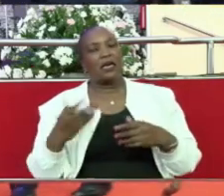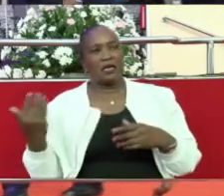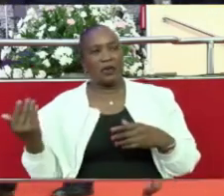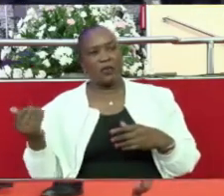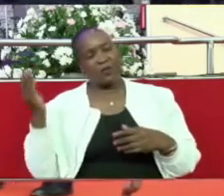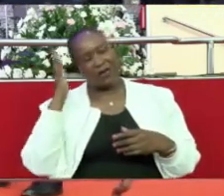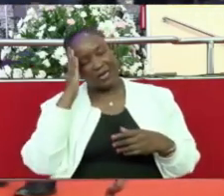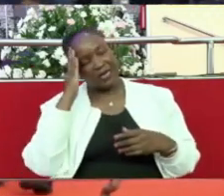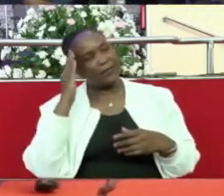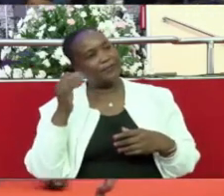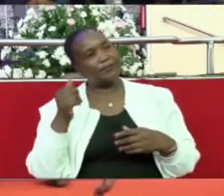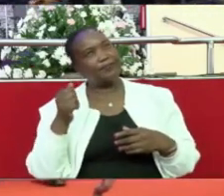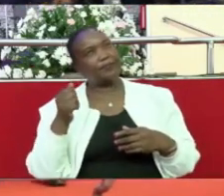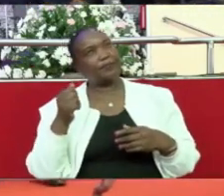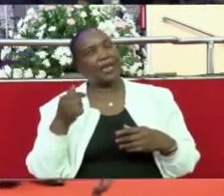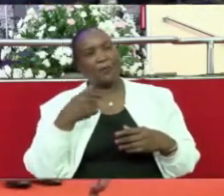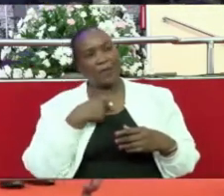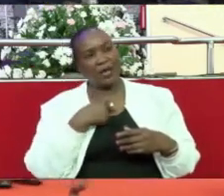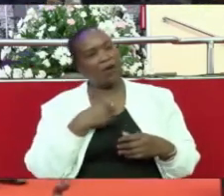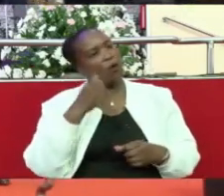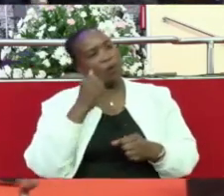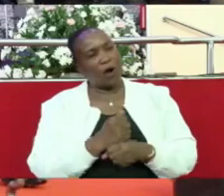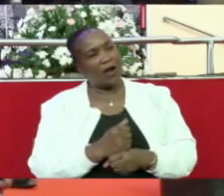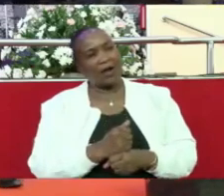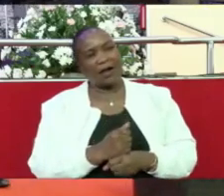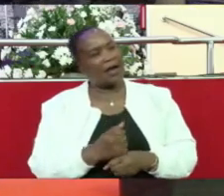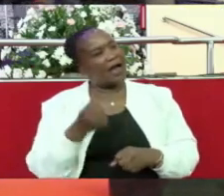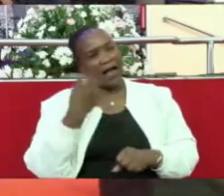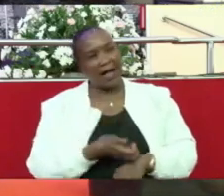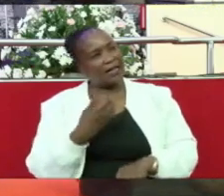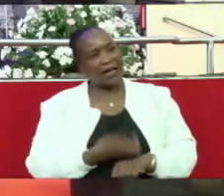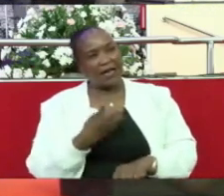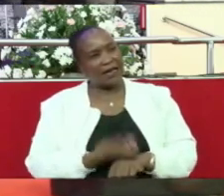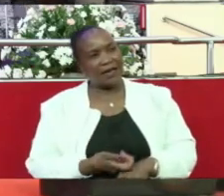Just the previous year I had been one of their best employees.